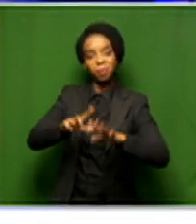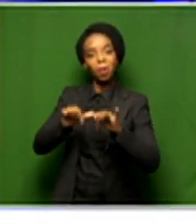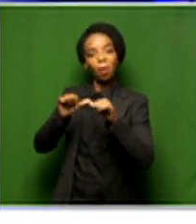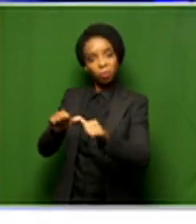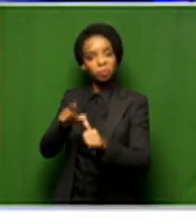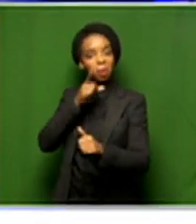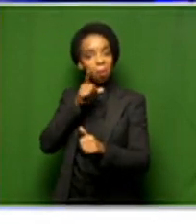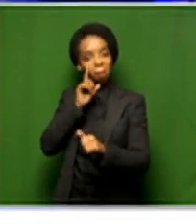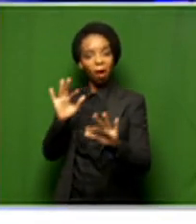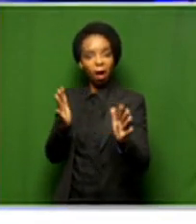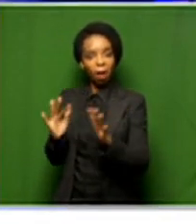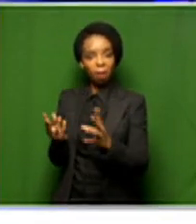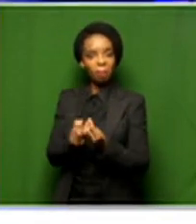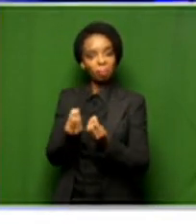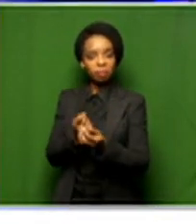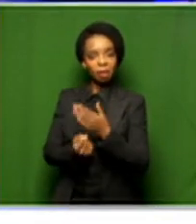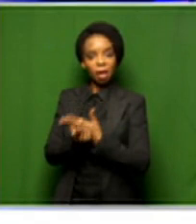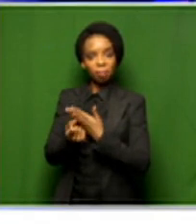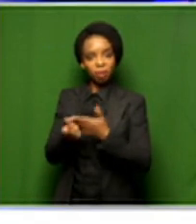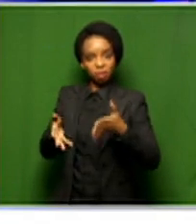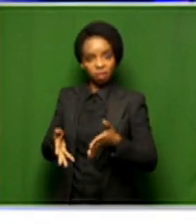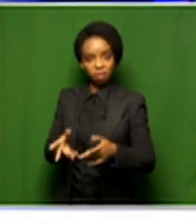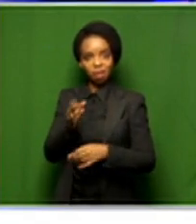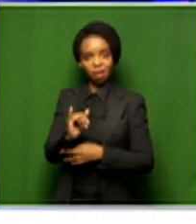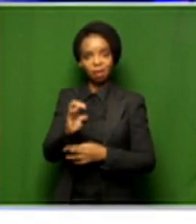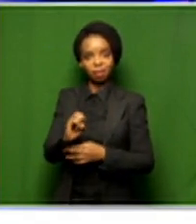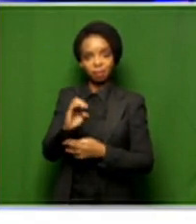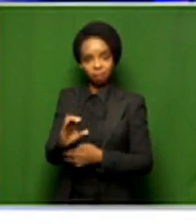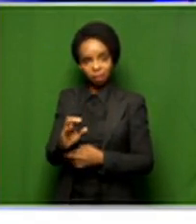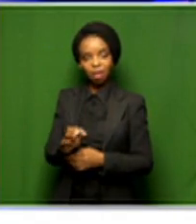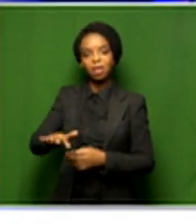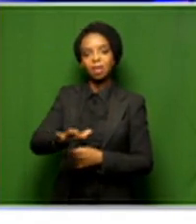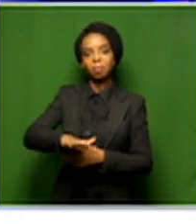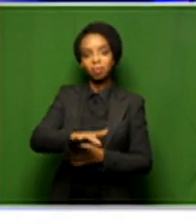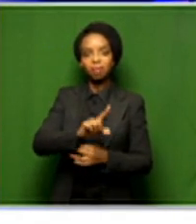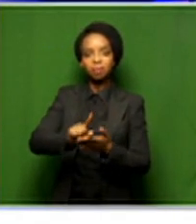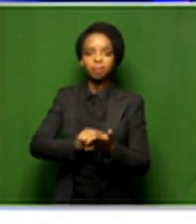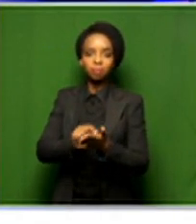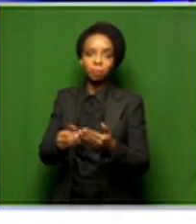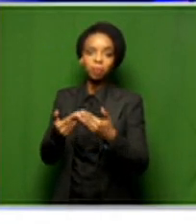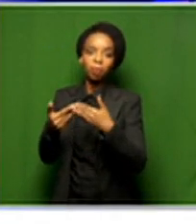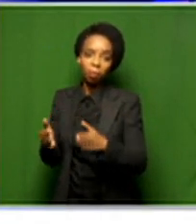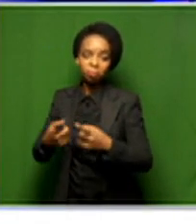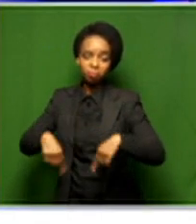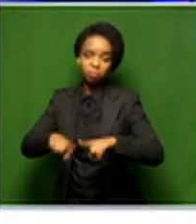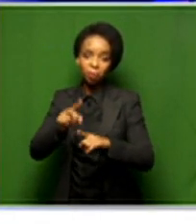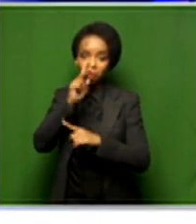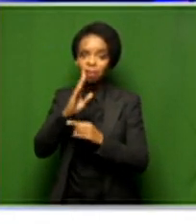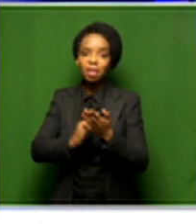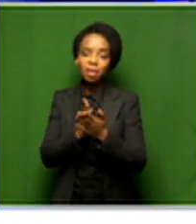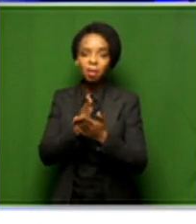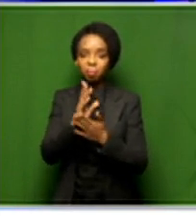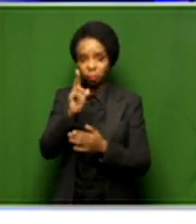the IEC, and of course the voter opening of the stations. We're still seeing that map over there, and it's good to see that those